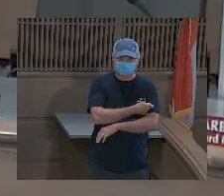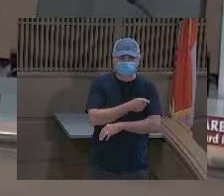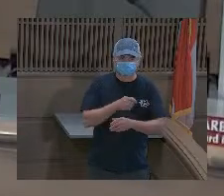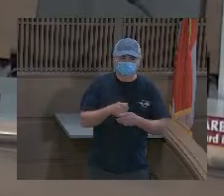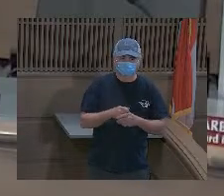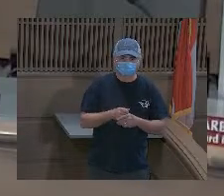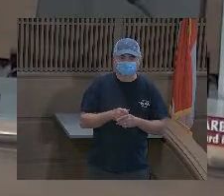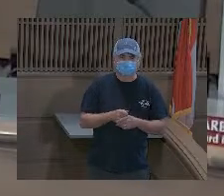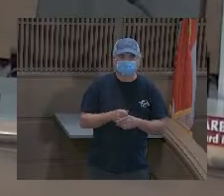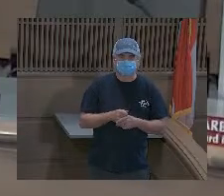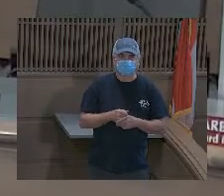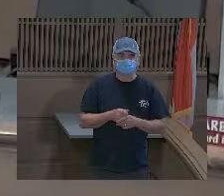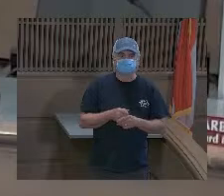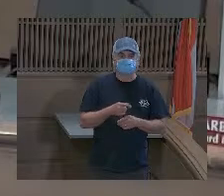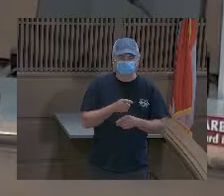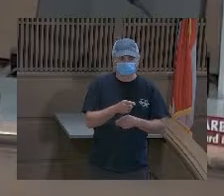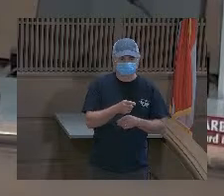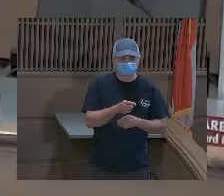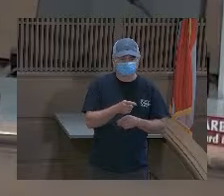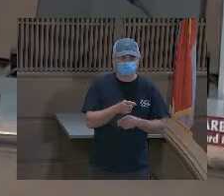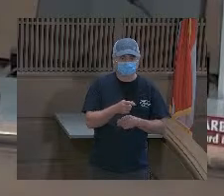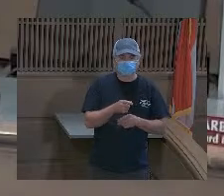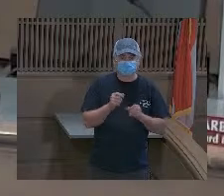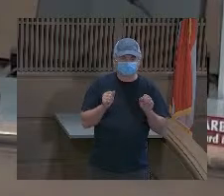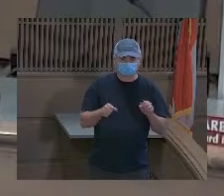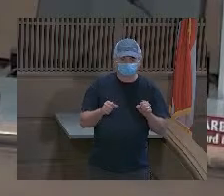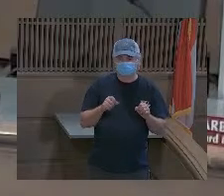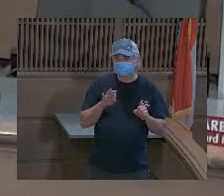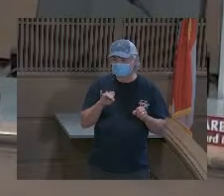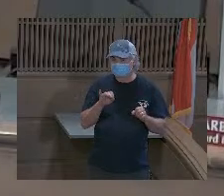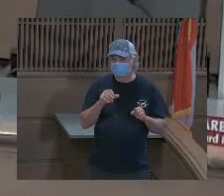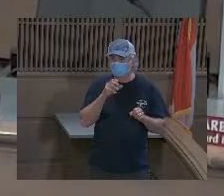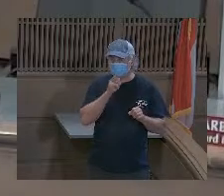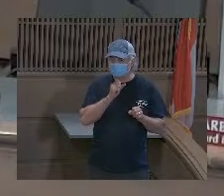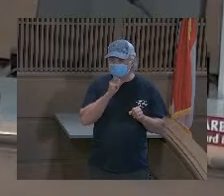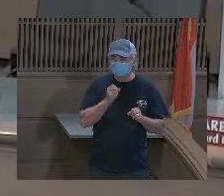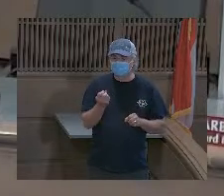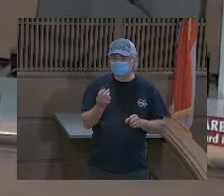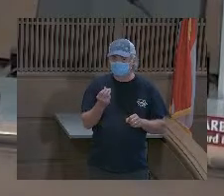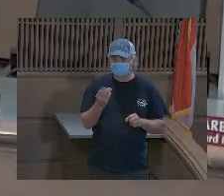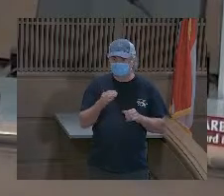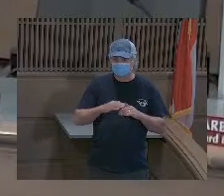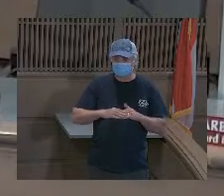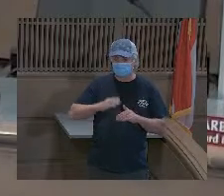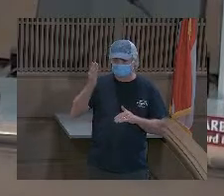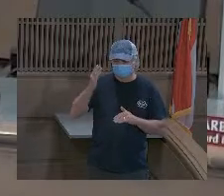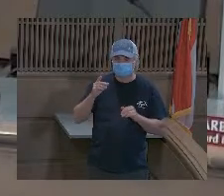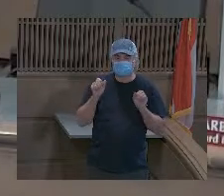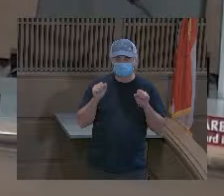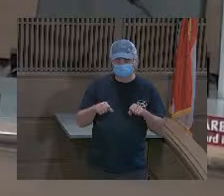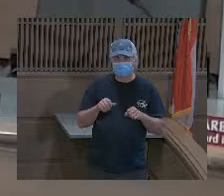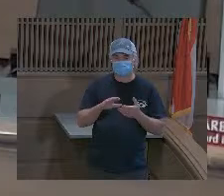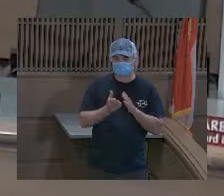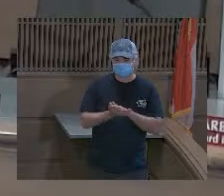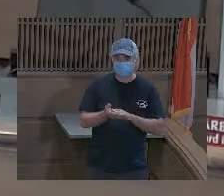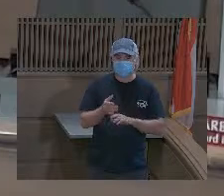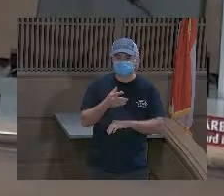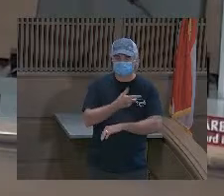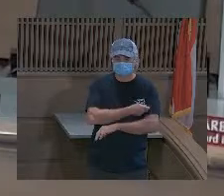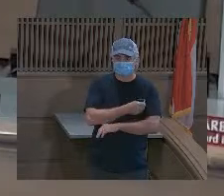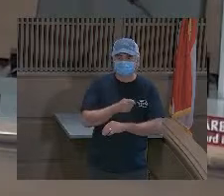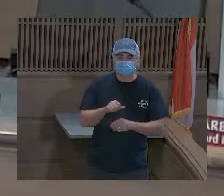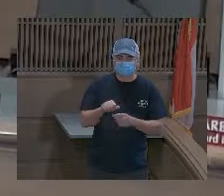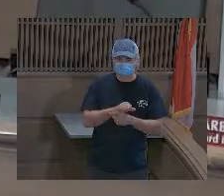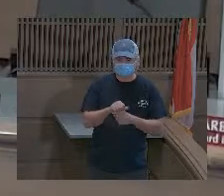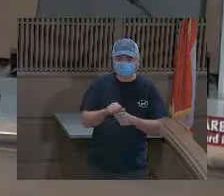old or older, you're eligible. We urge you to get vaccinated as soon as you can. Practicing social distancing